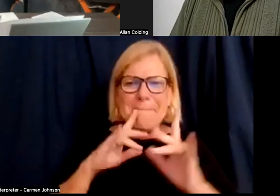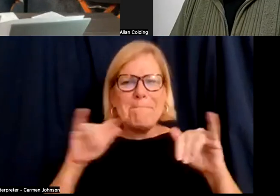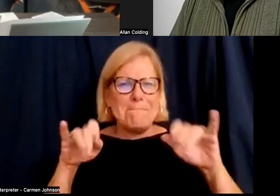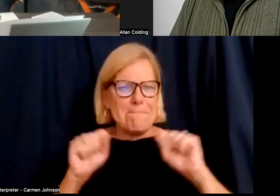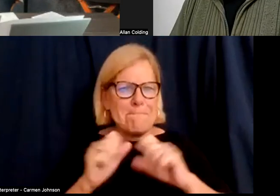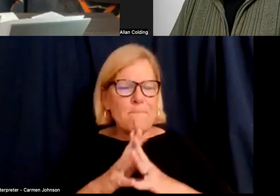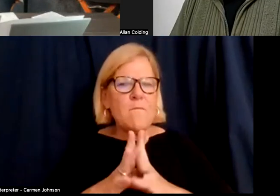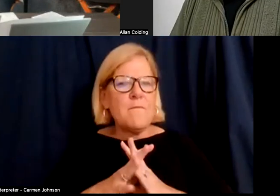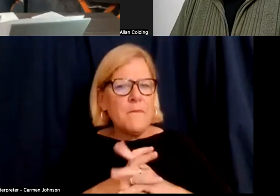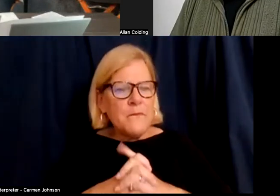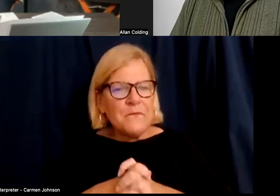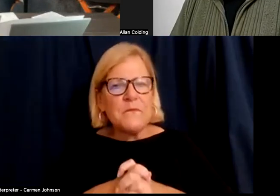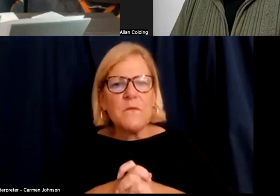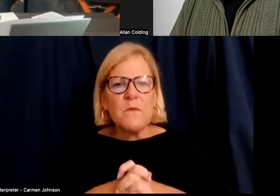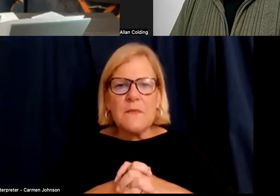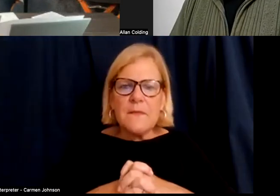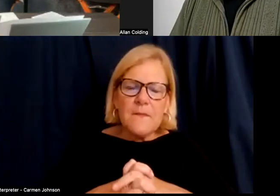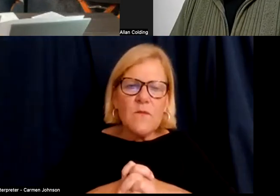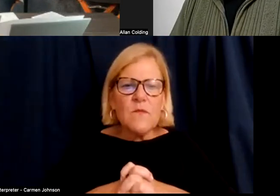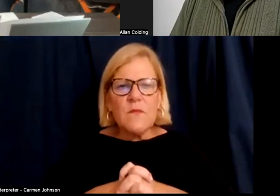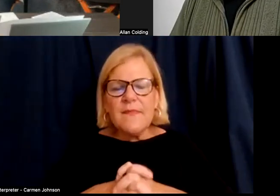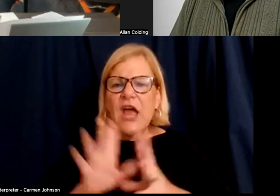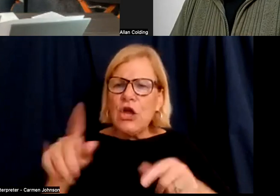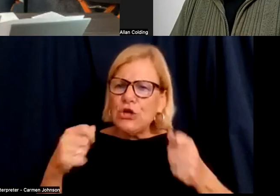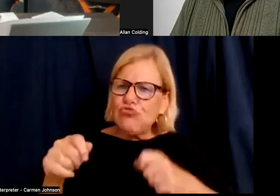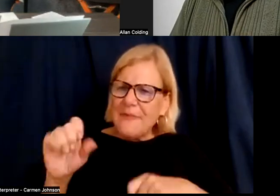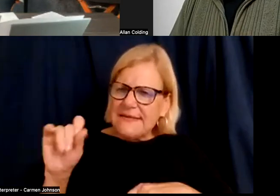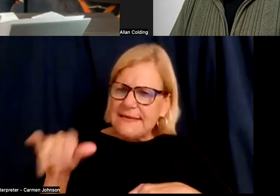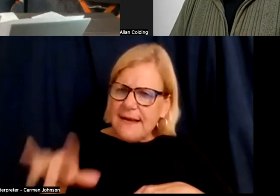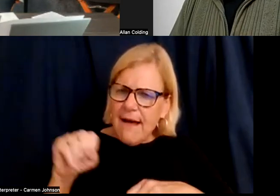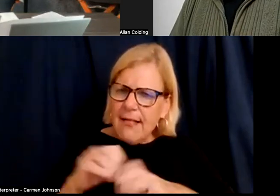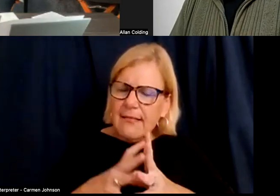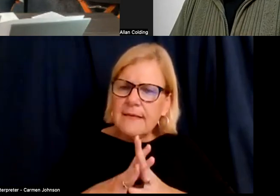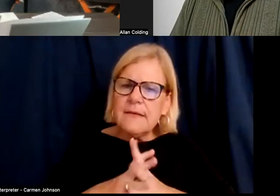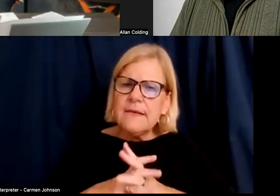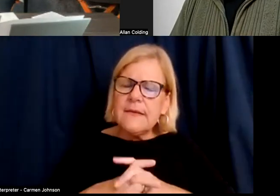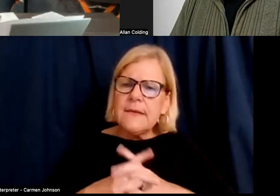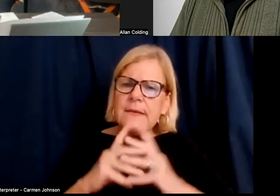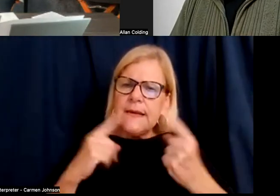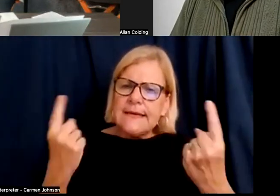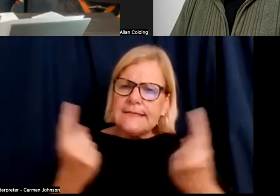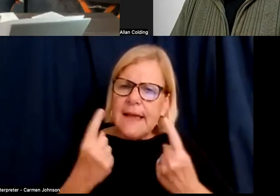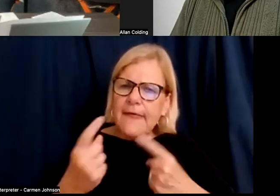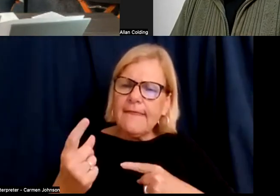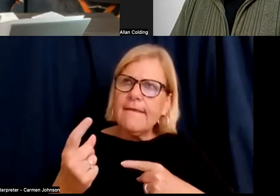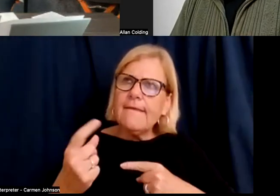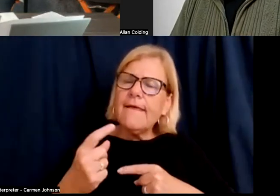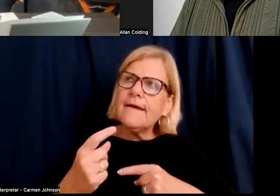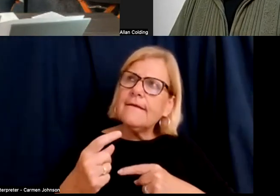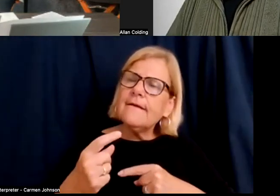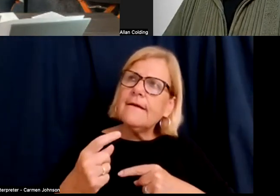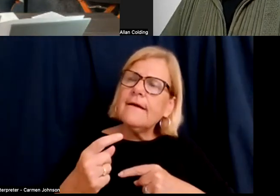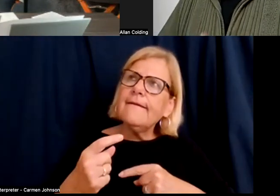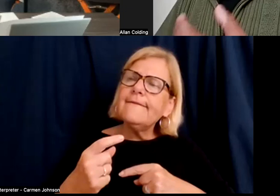yeah, but it's like your drumming style is something that comes